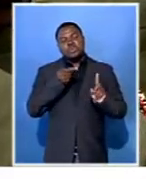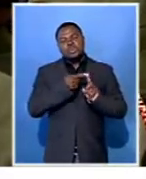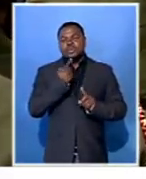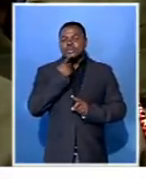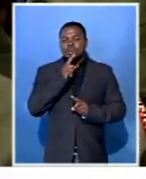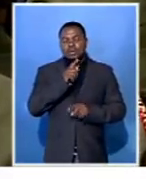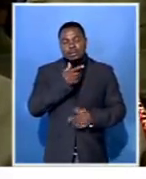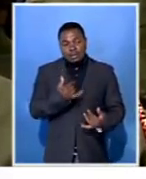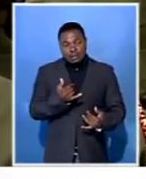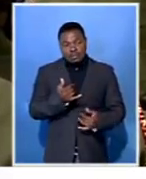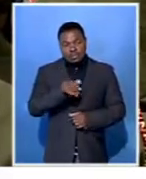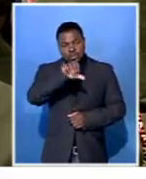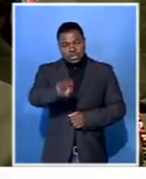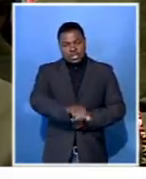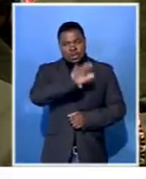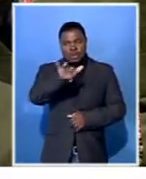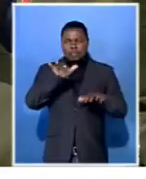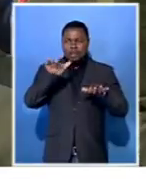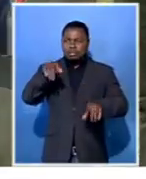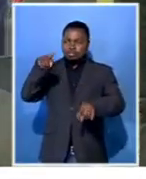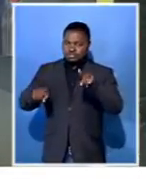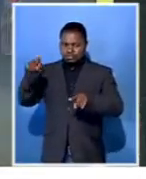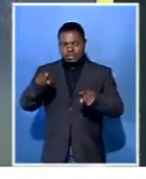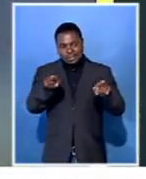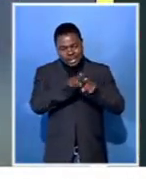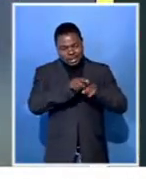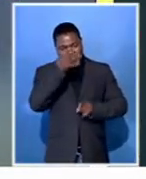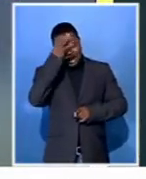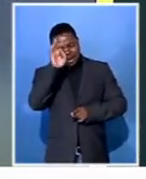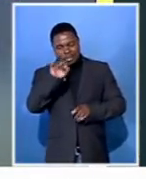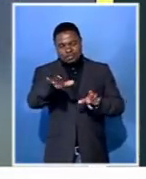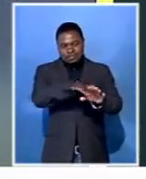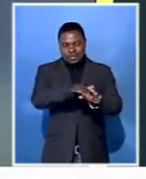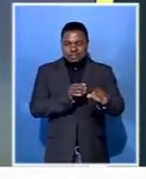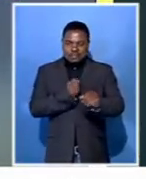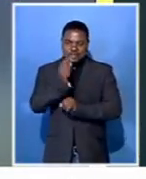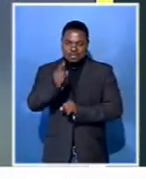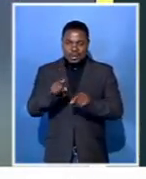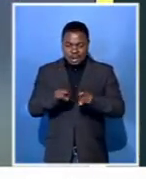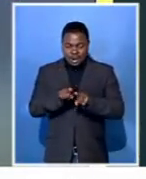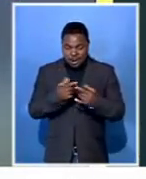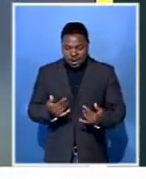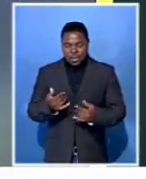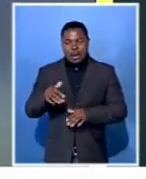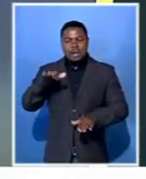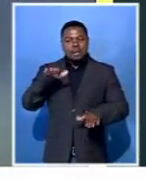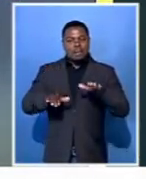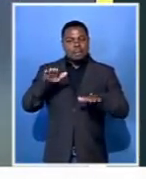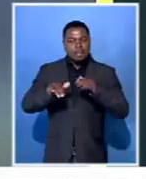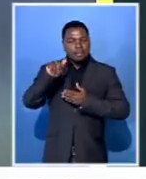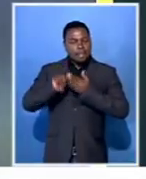shows the demographics of the country. And as we speak today, we're in the April month, which is the